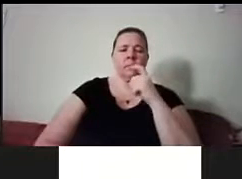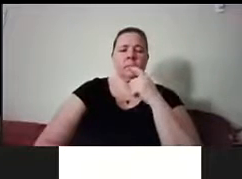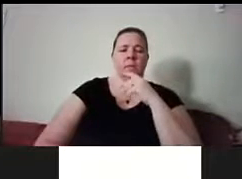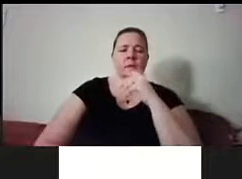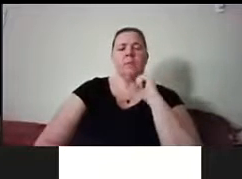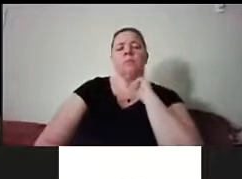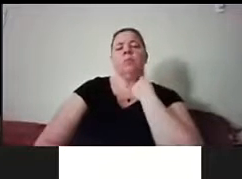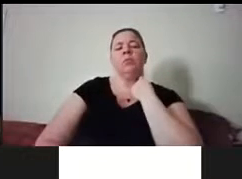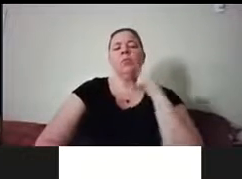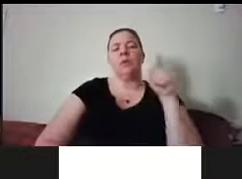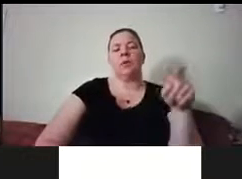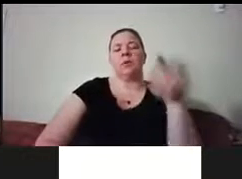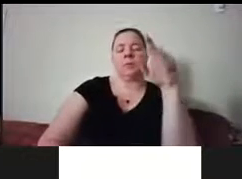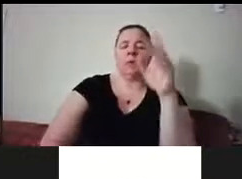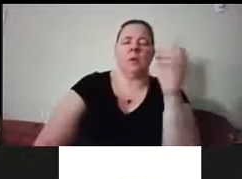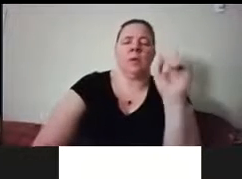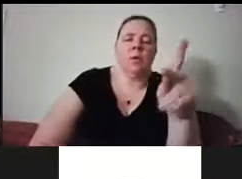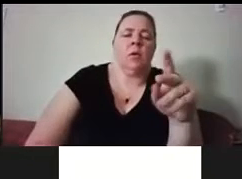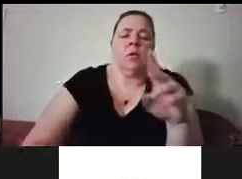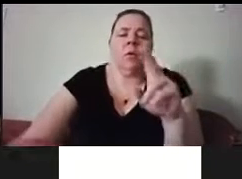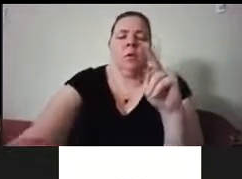Mr. Kaiser. Okay.